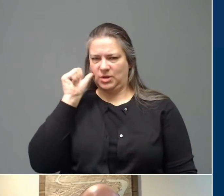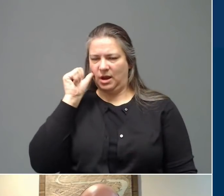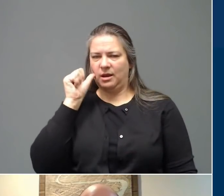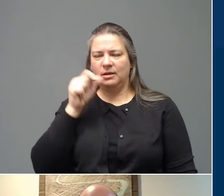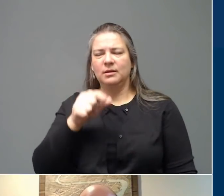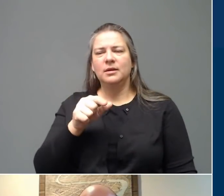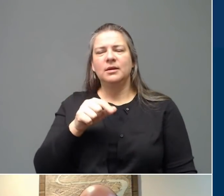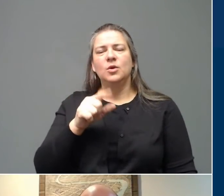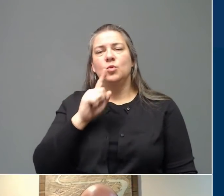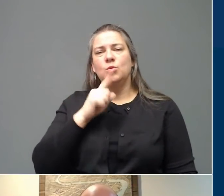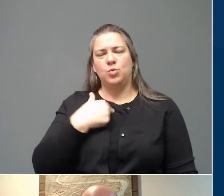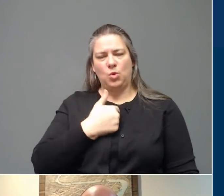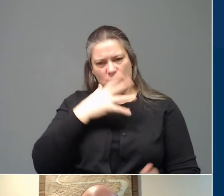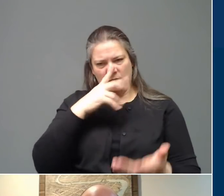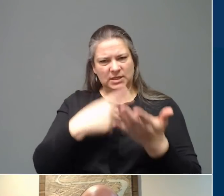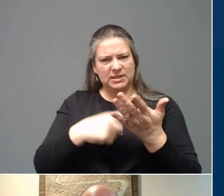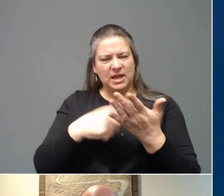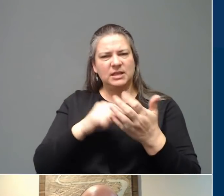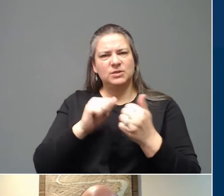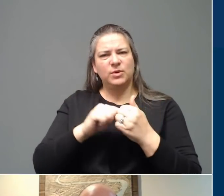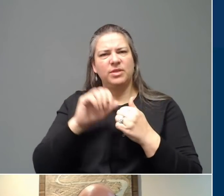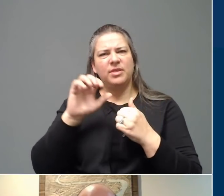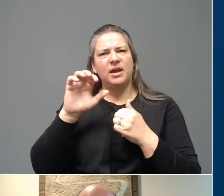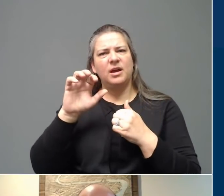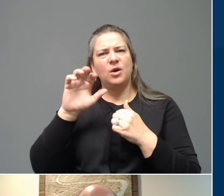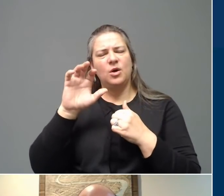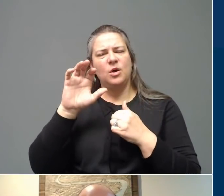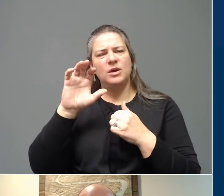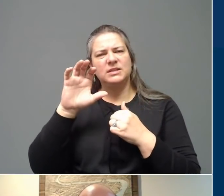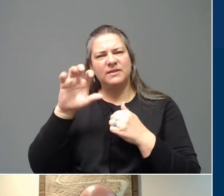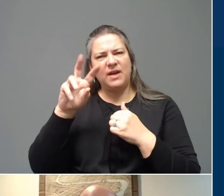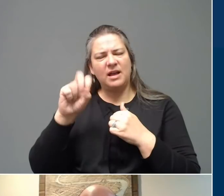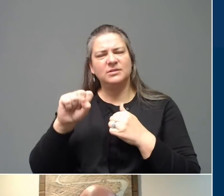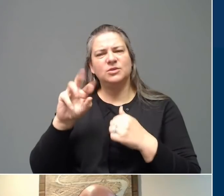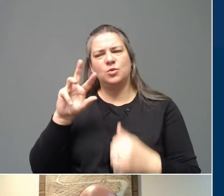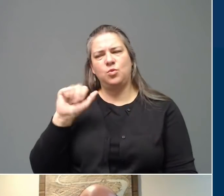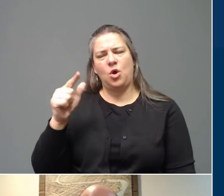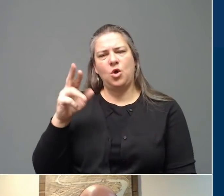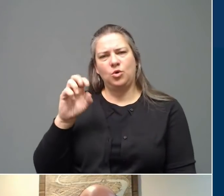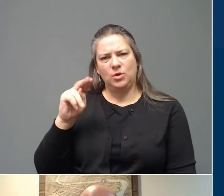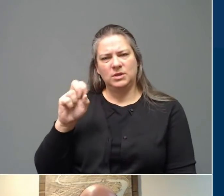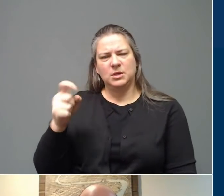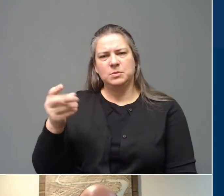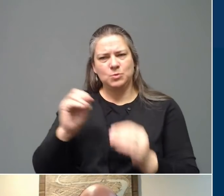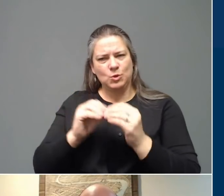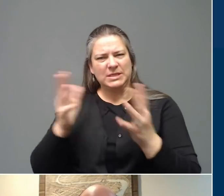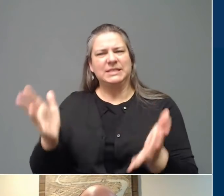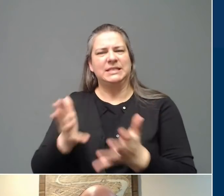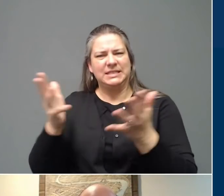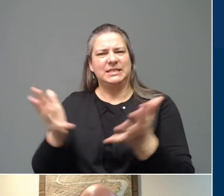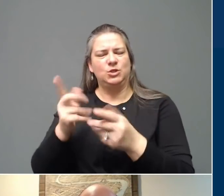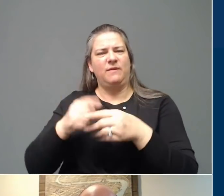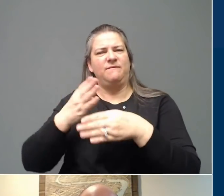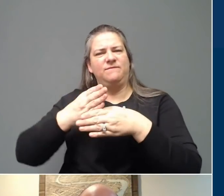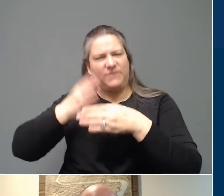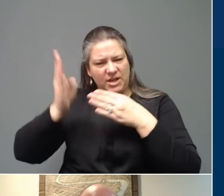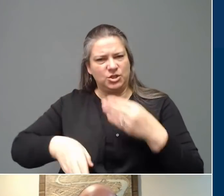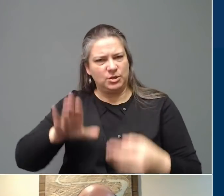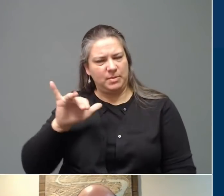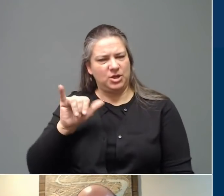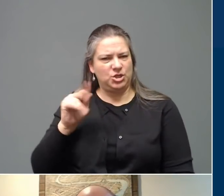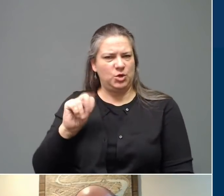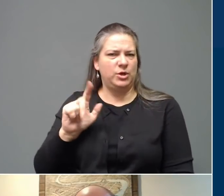CVS and Walgreens, significant ramp-ups and a pledge by both partners to be finished by January 25th for skilled